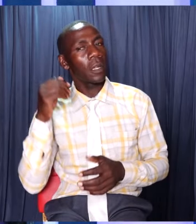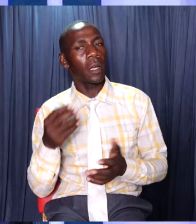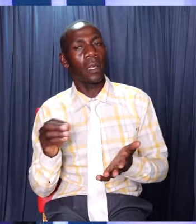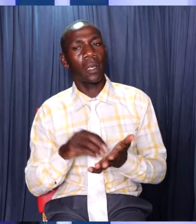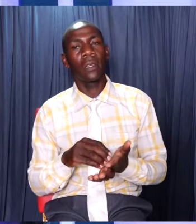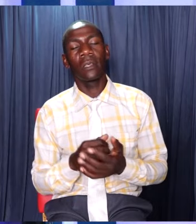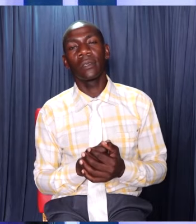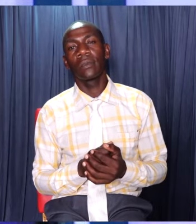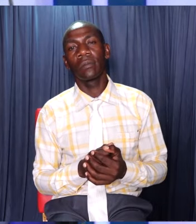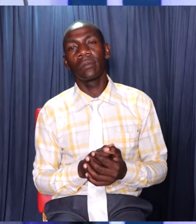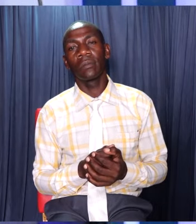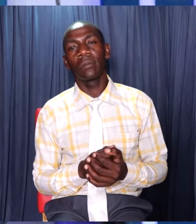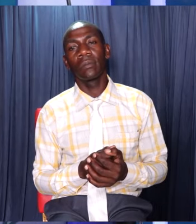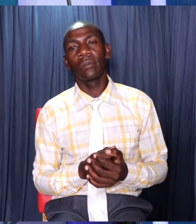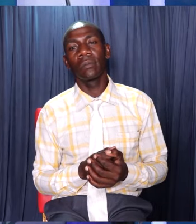listened again.